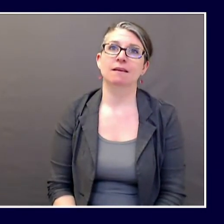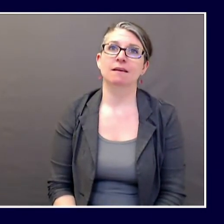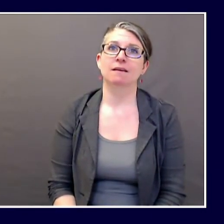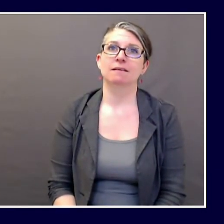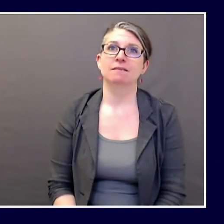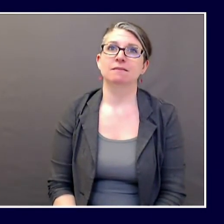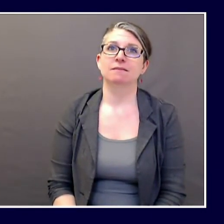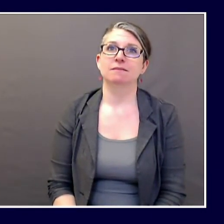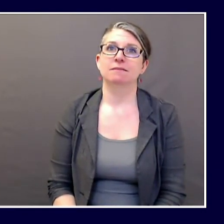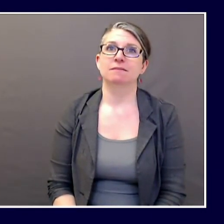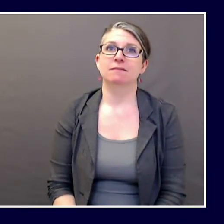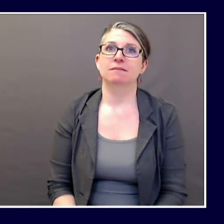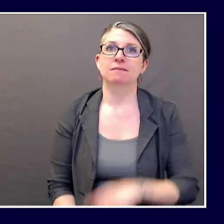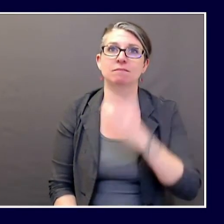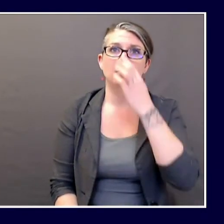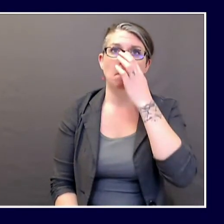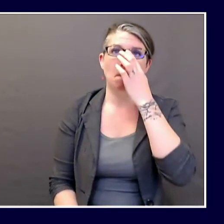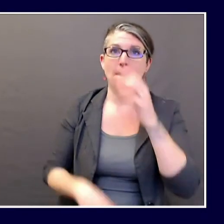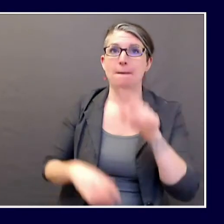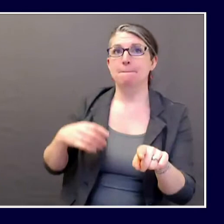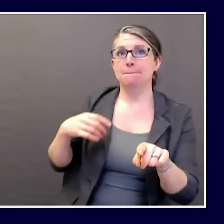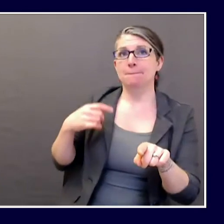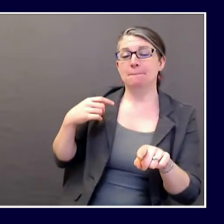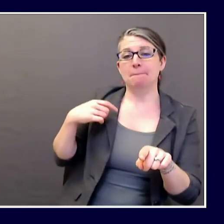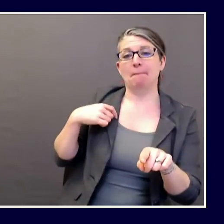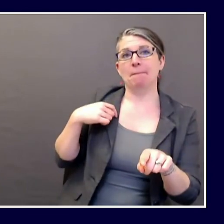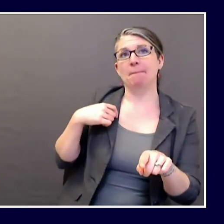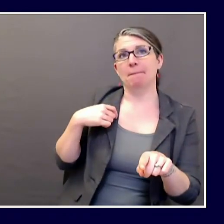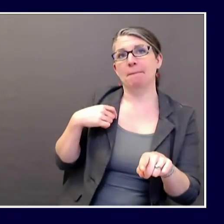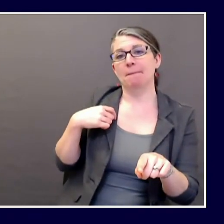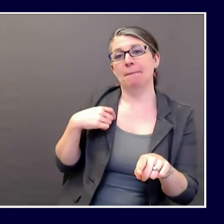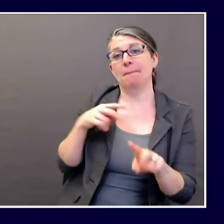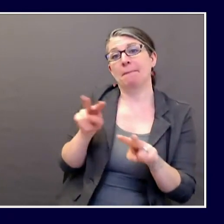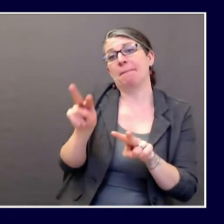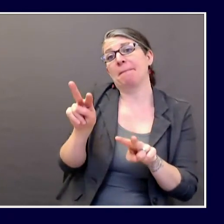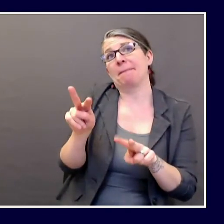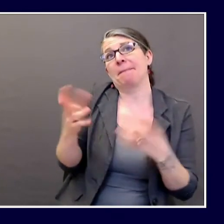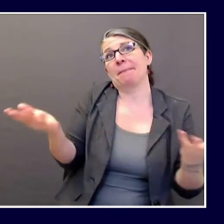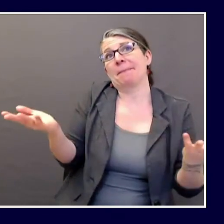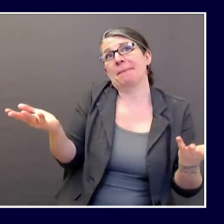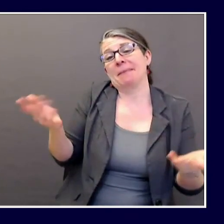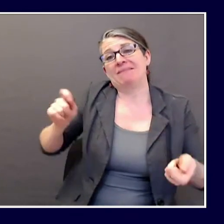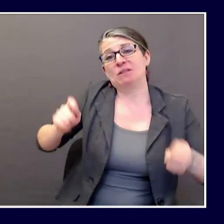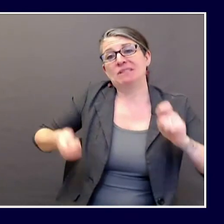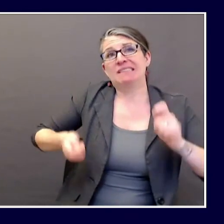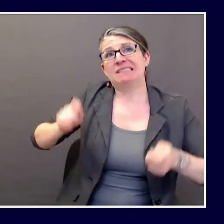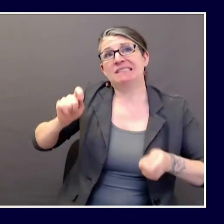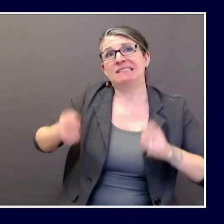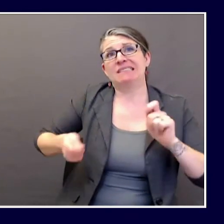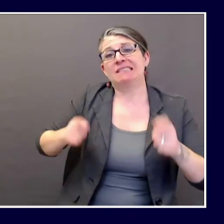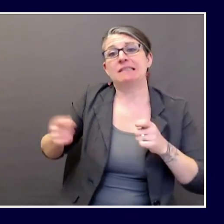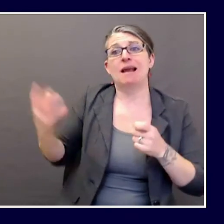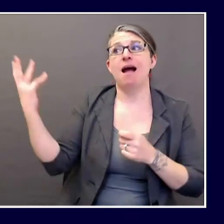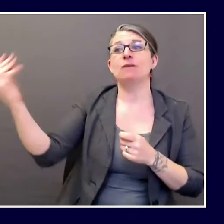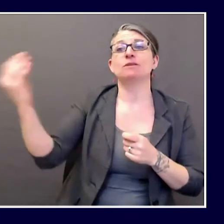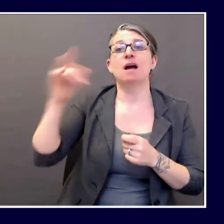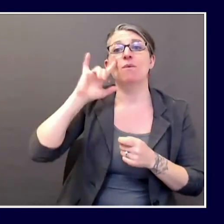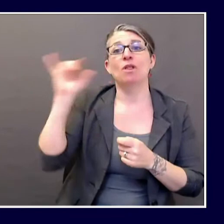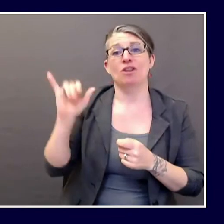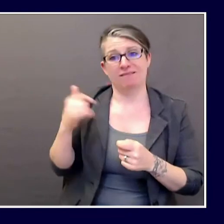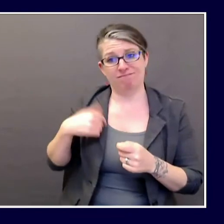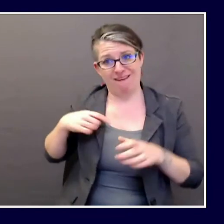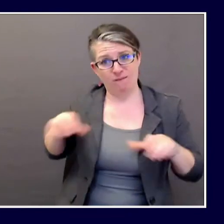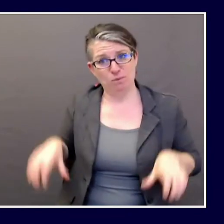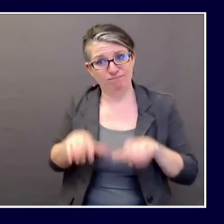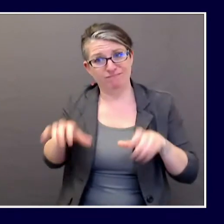expand the gathering limits, particularly on the outdoor side. Referenced a moment ago, the relative safety of outdoor gatherings